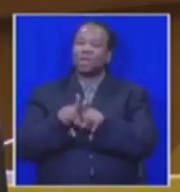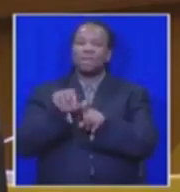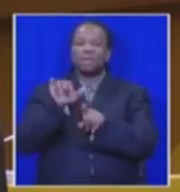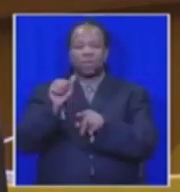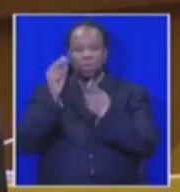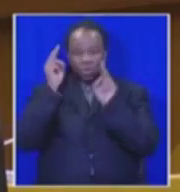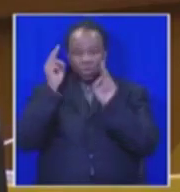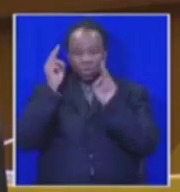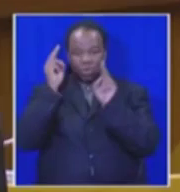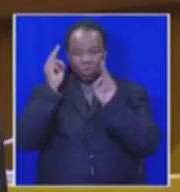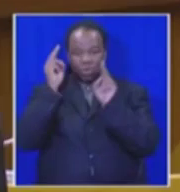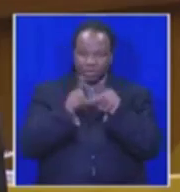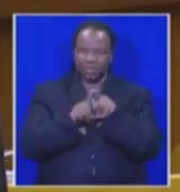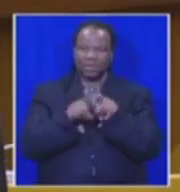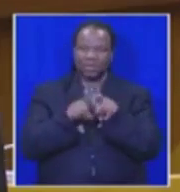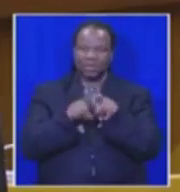other protests,